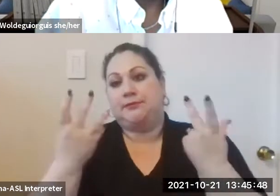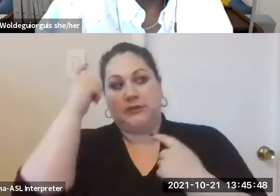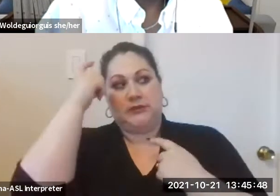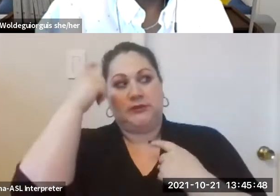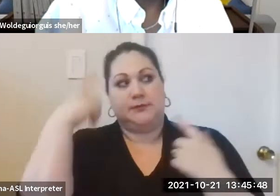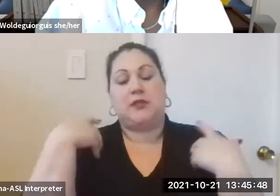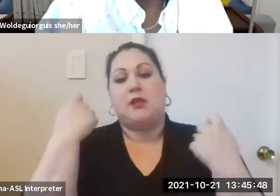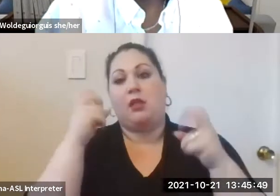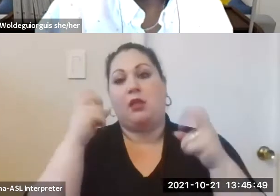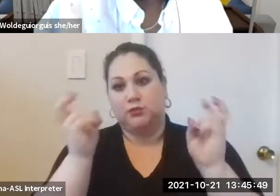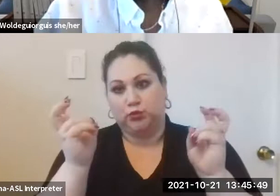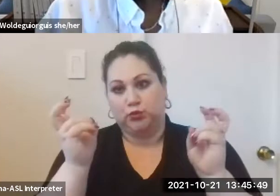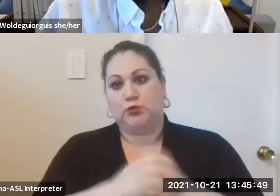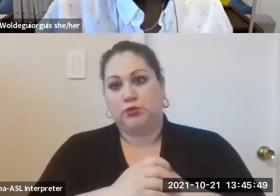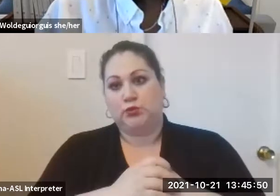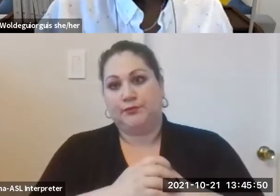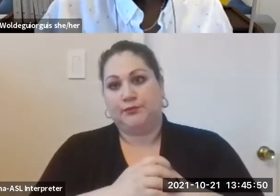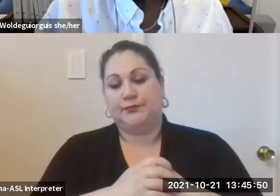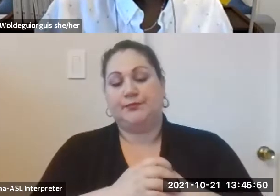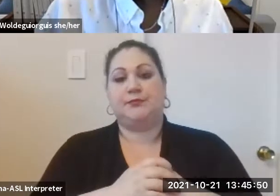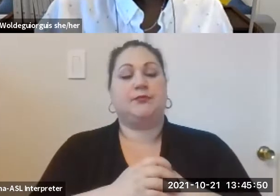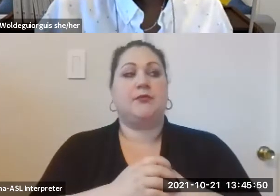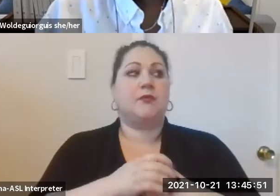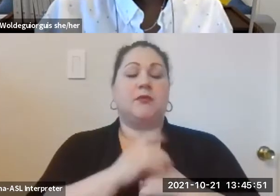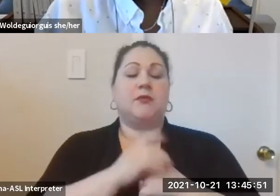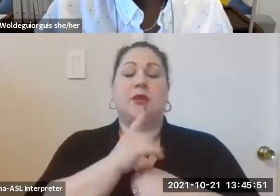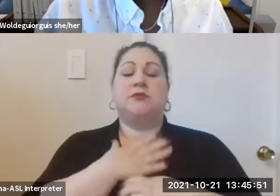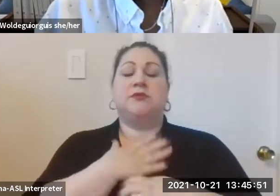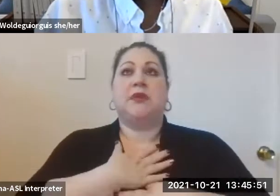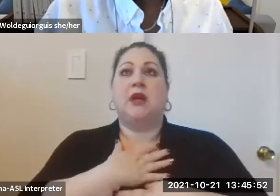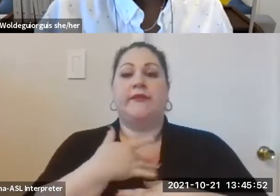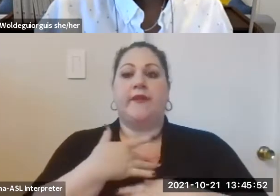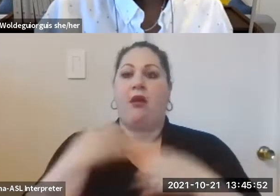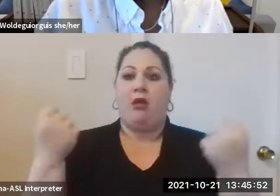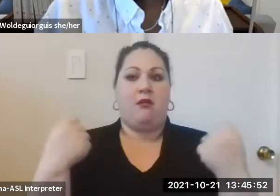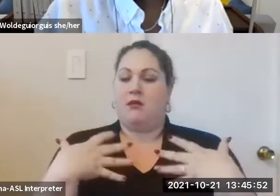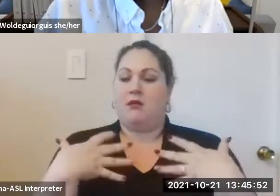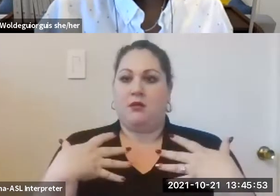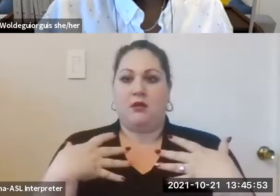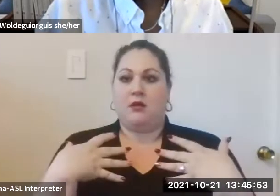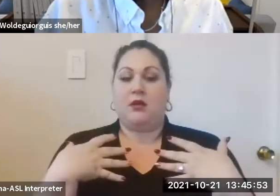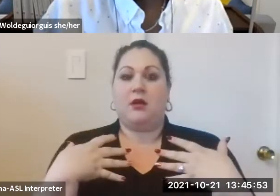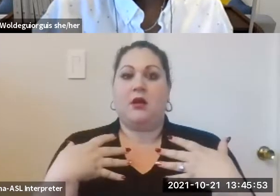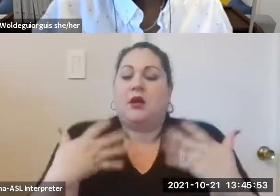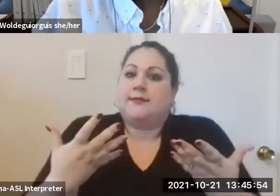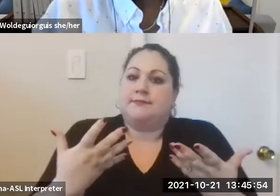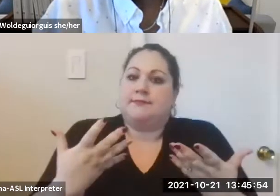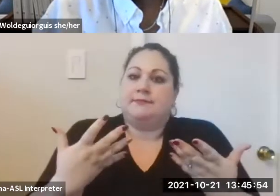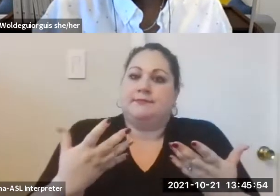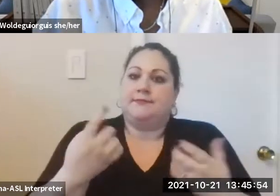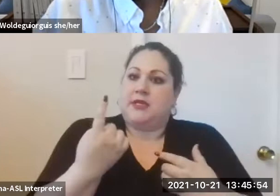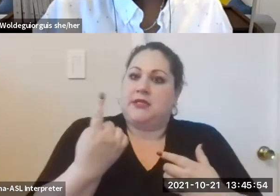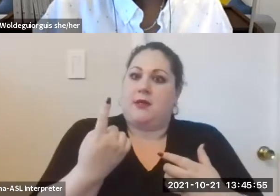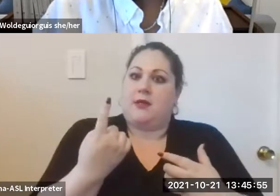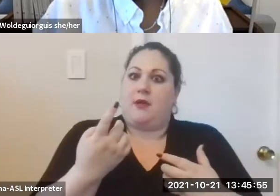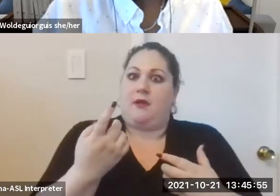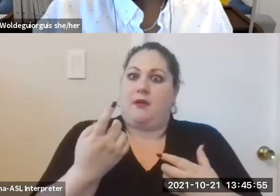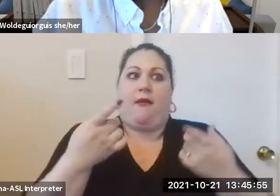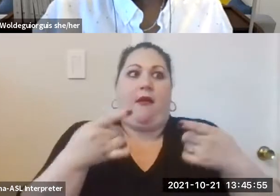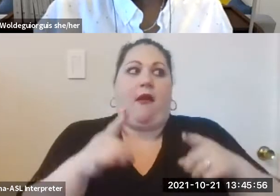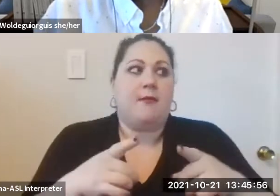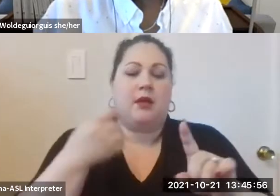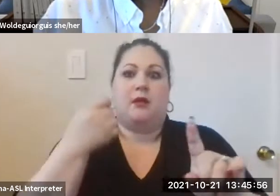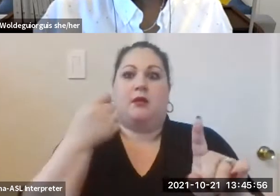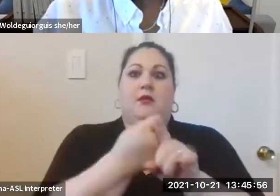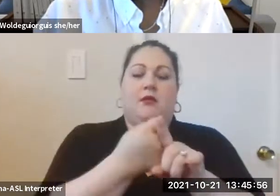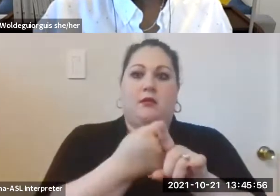so terrifying for me when things go awry with her to have to